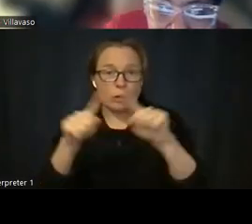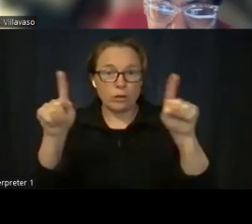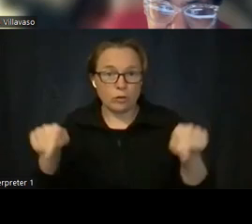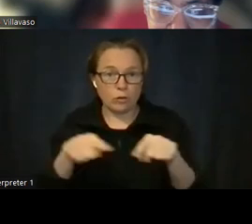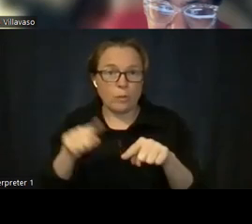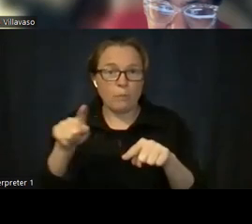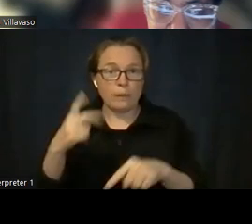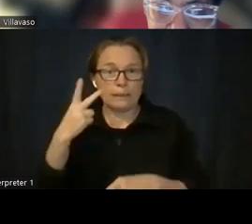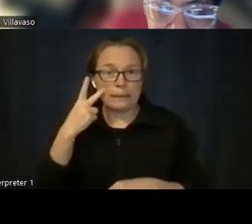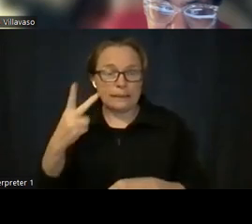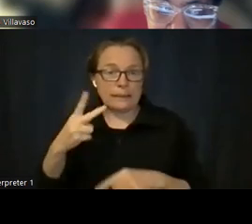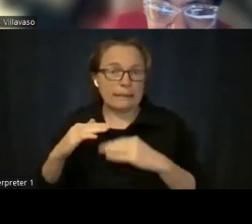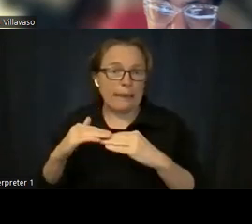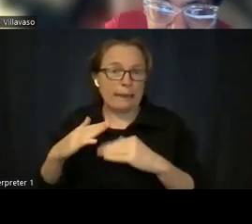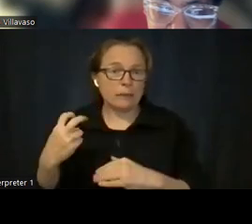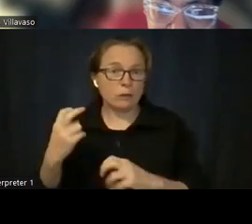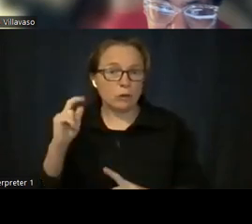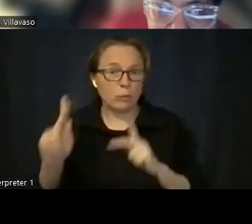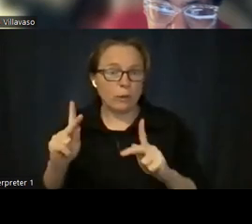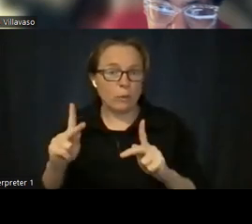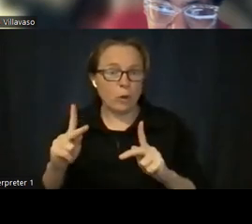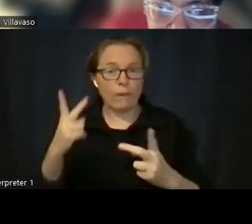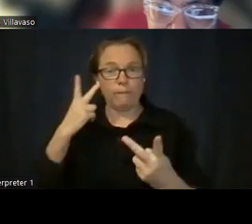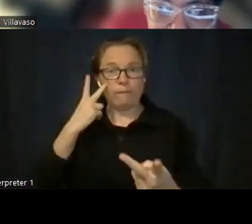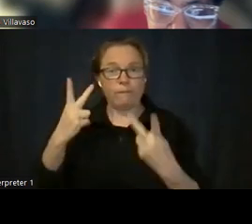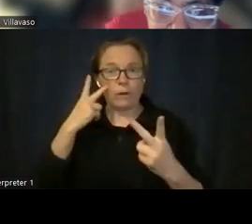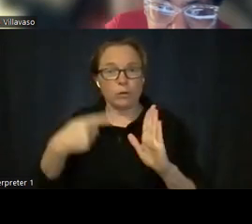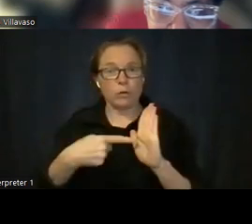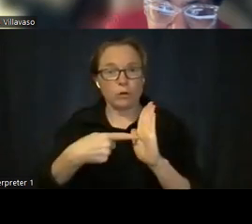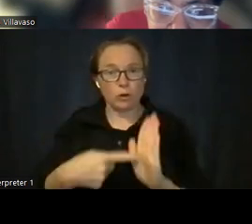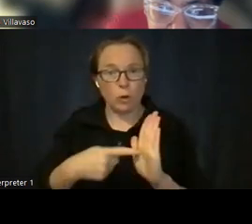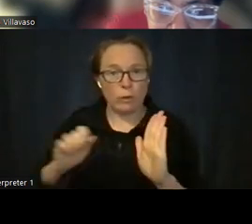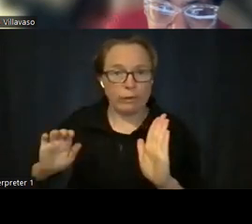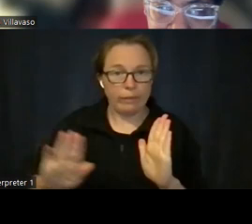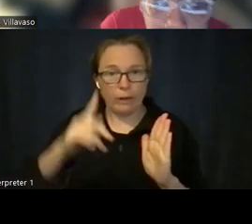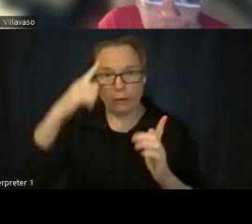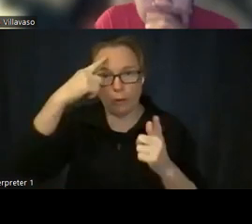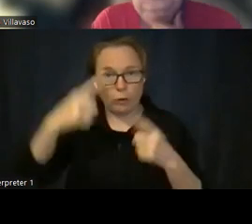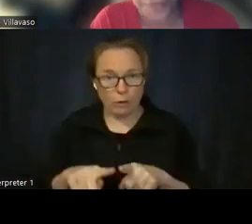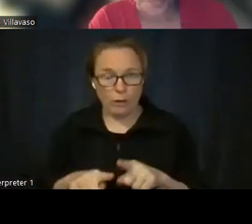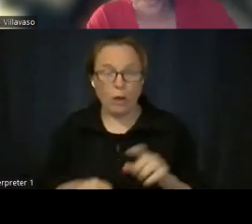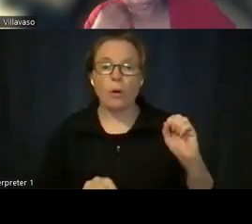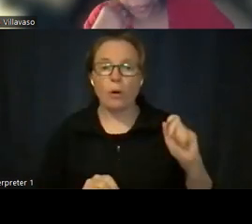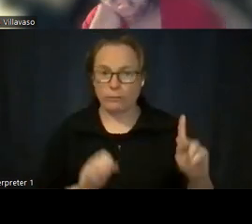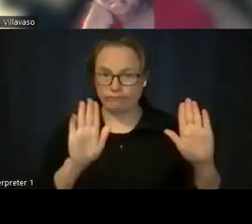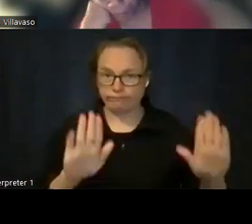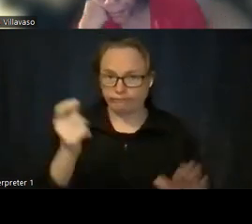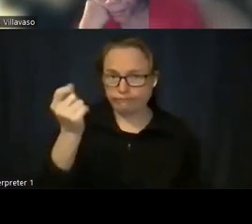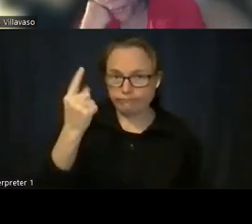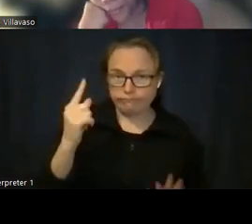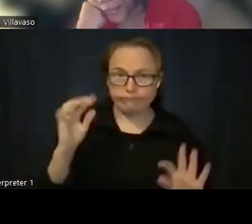make a visual signal effectively, okay. Is how the commission has interpreted consensus. Okay, wonderful.